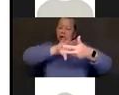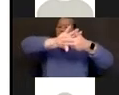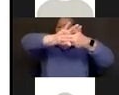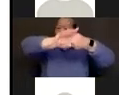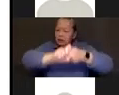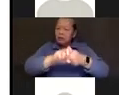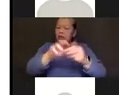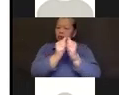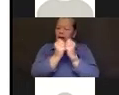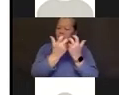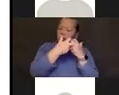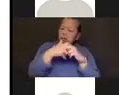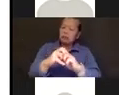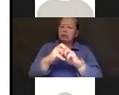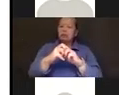me.